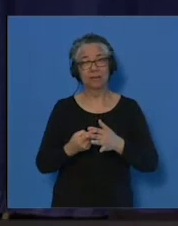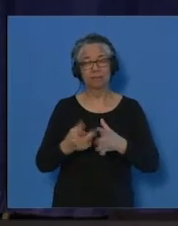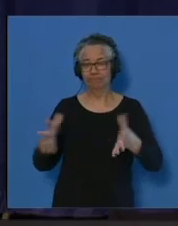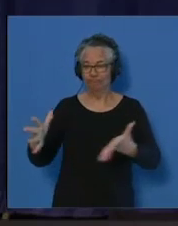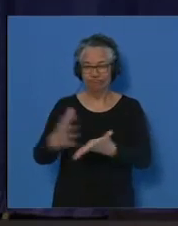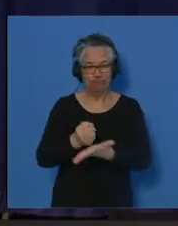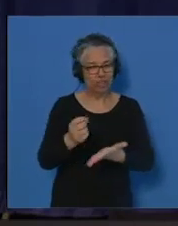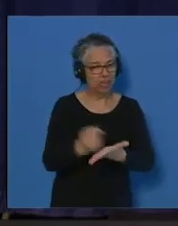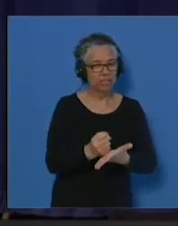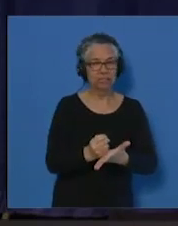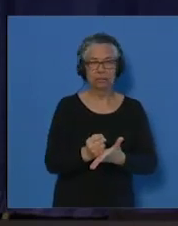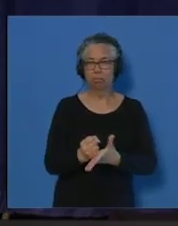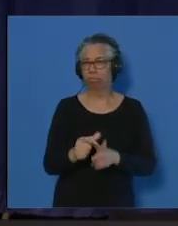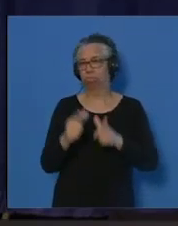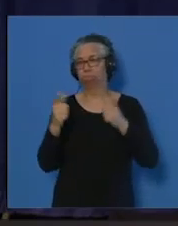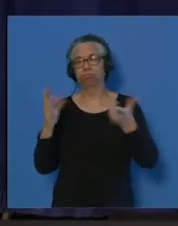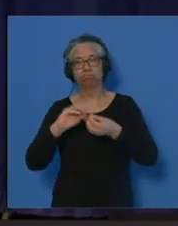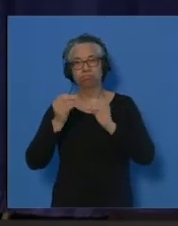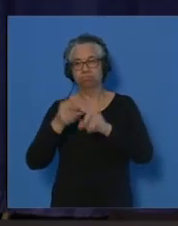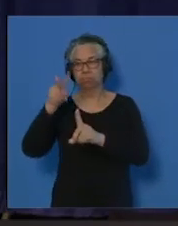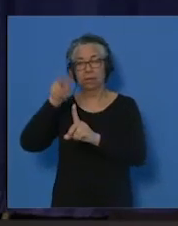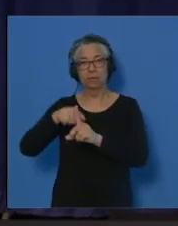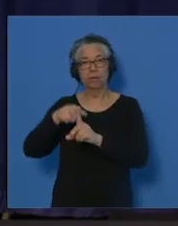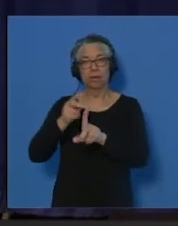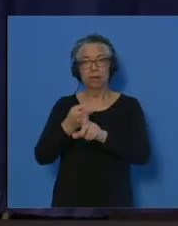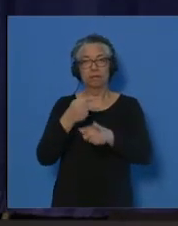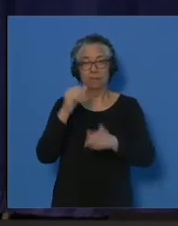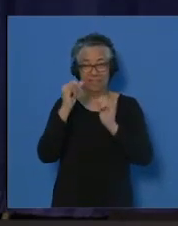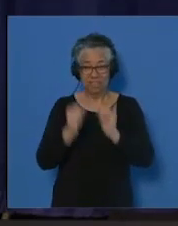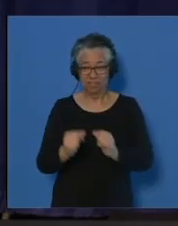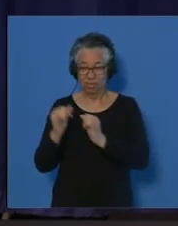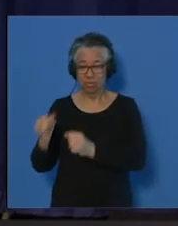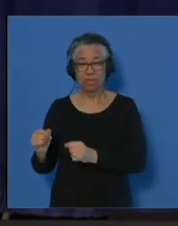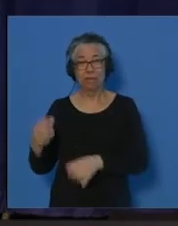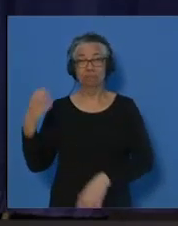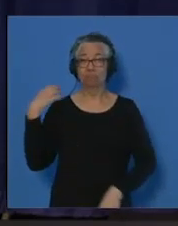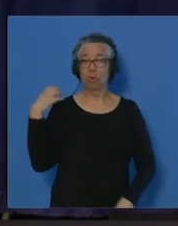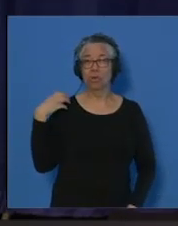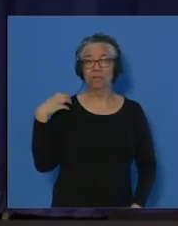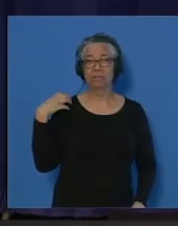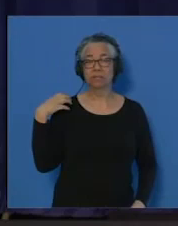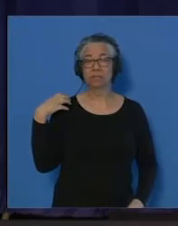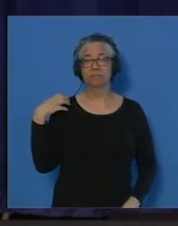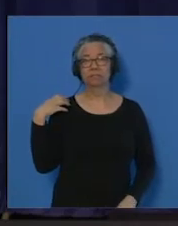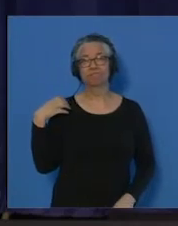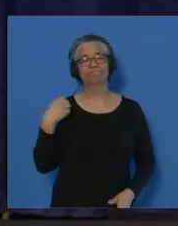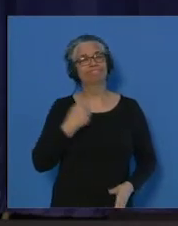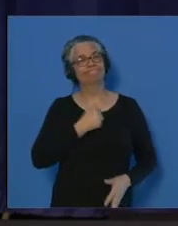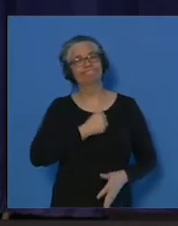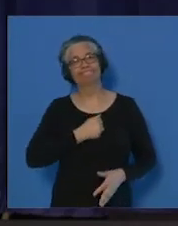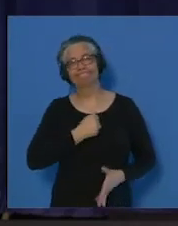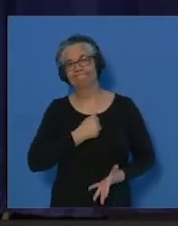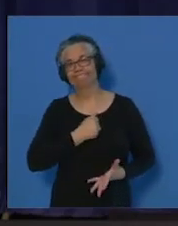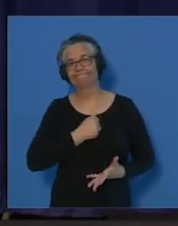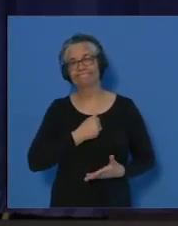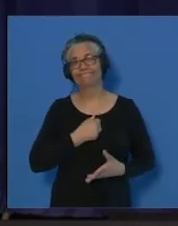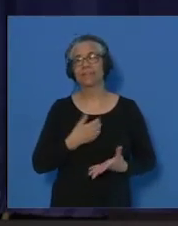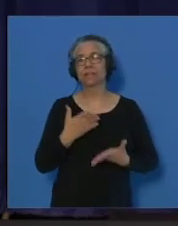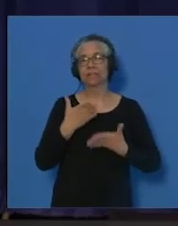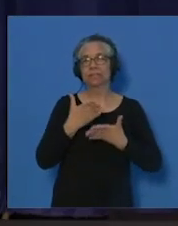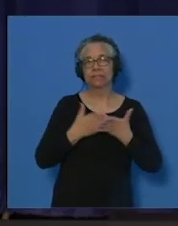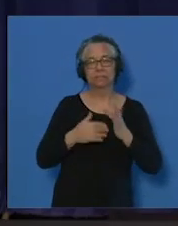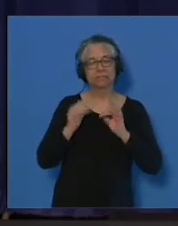an unprecedented number of applications from individuals and employers. Unfortunately, necessary